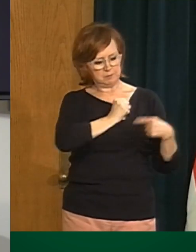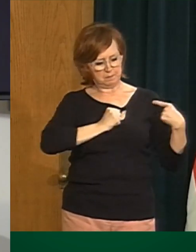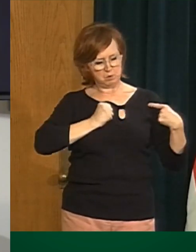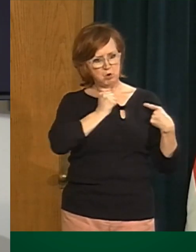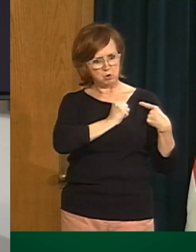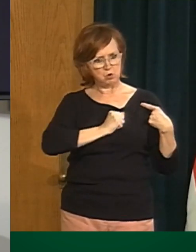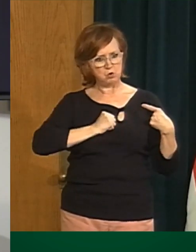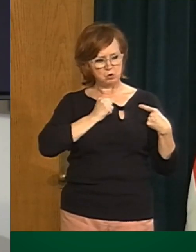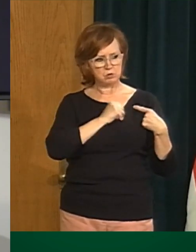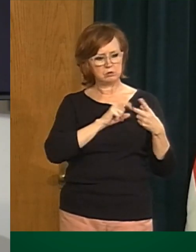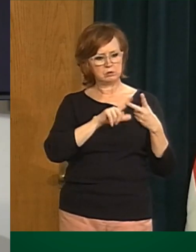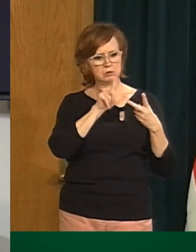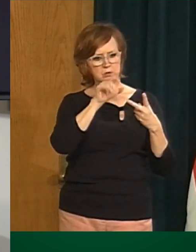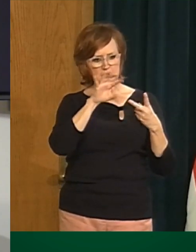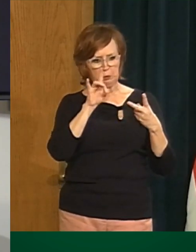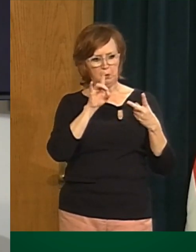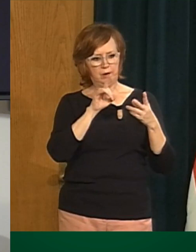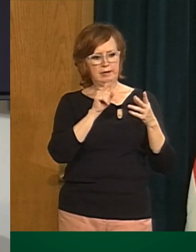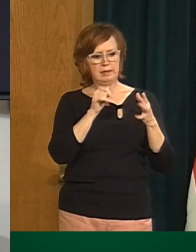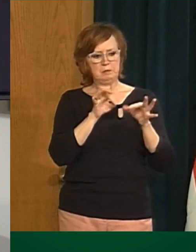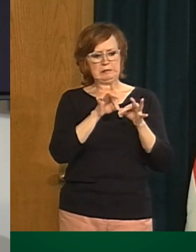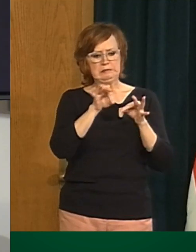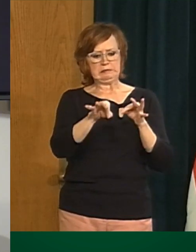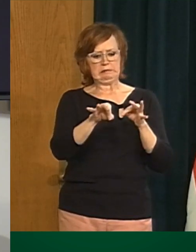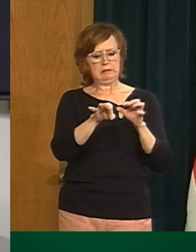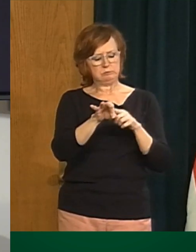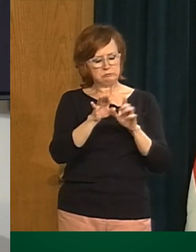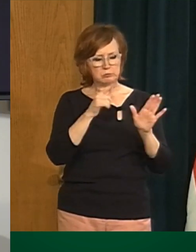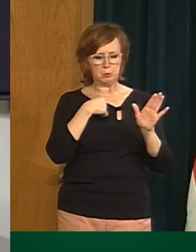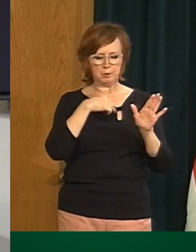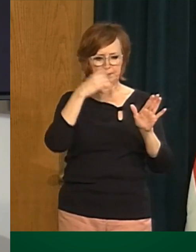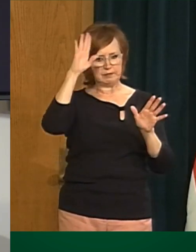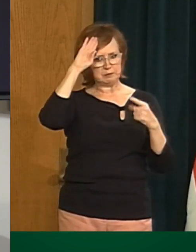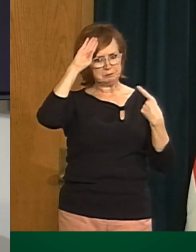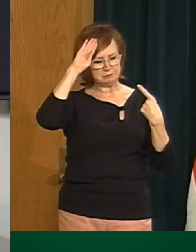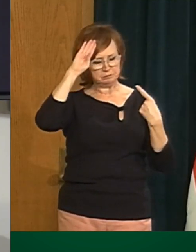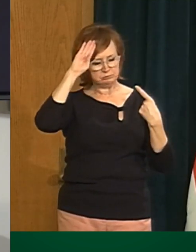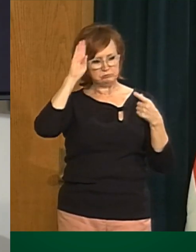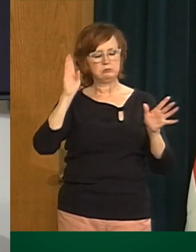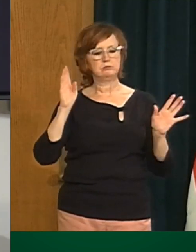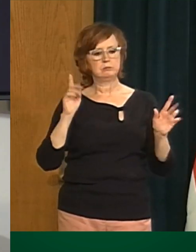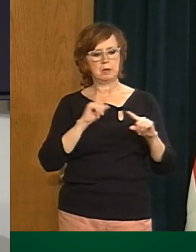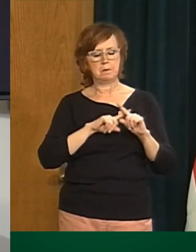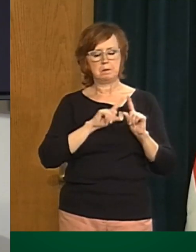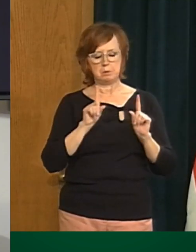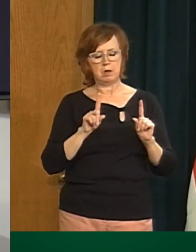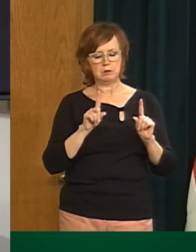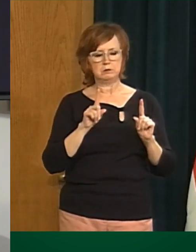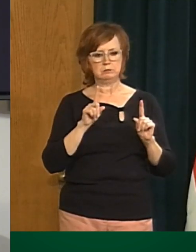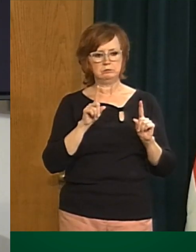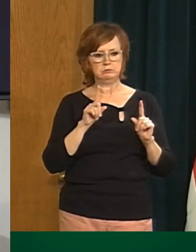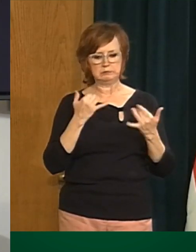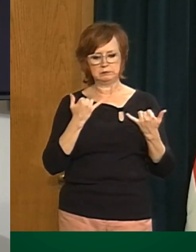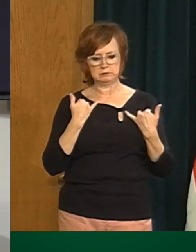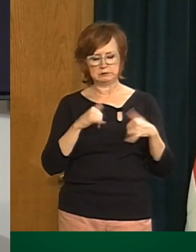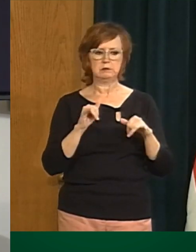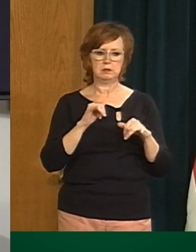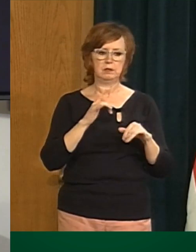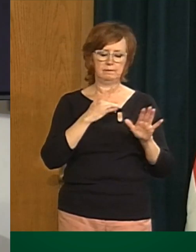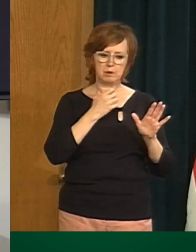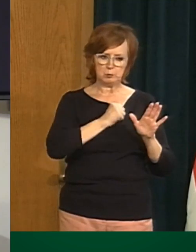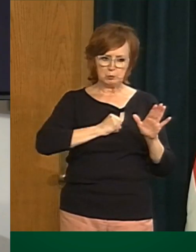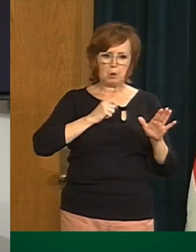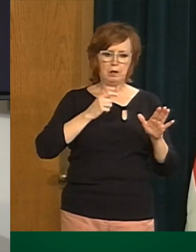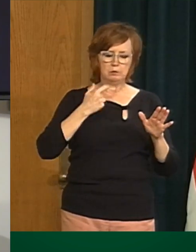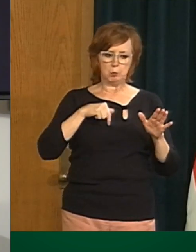we want to be as an organization with respect to how we inform the public of these things. But to the Premier's comments already, it does not change our actions on